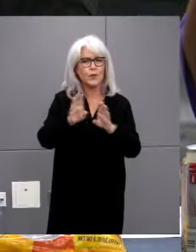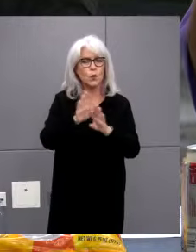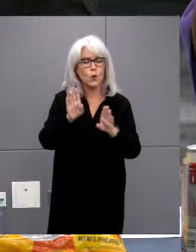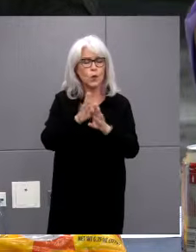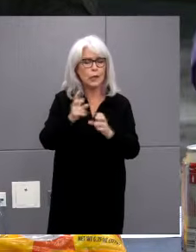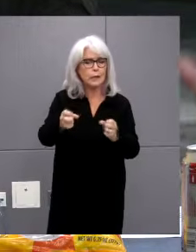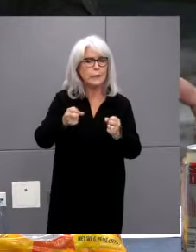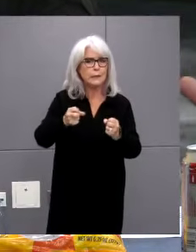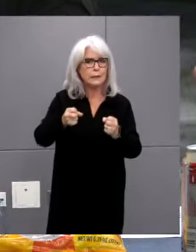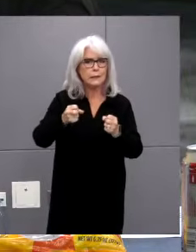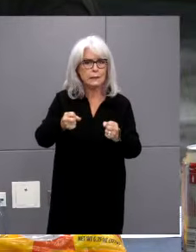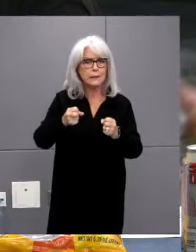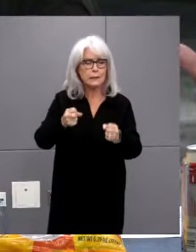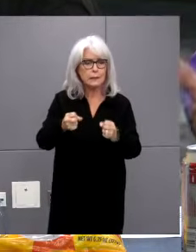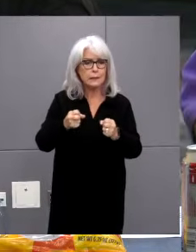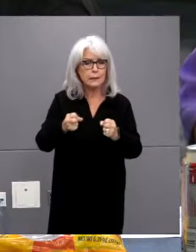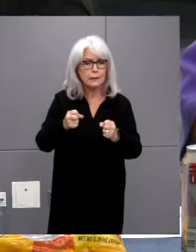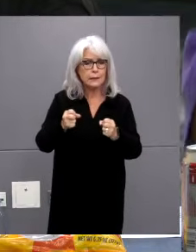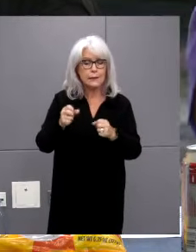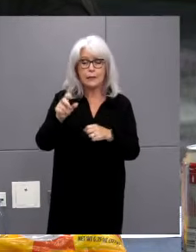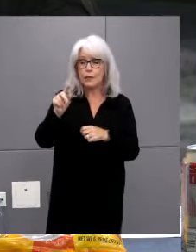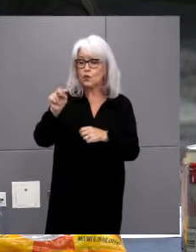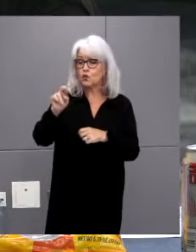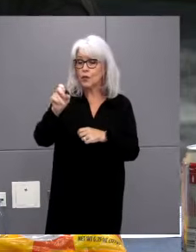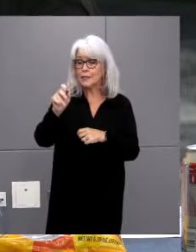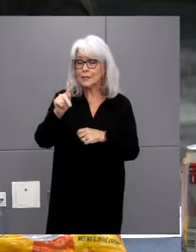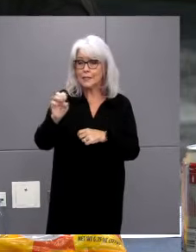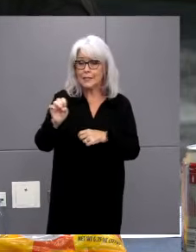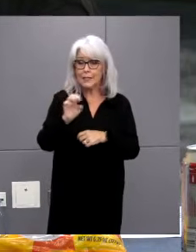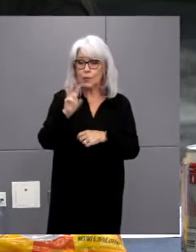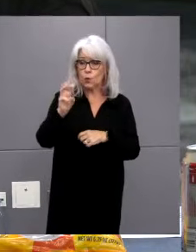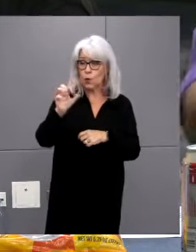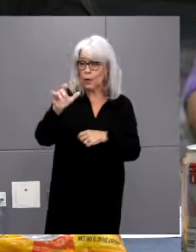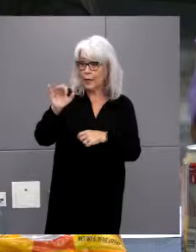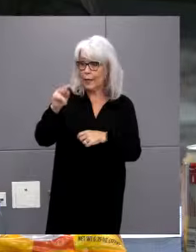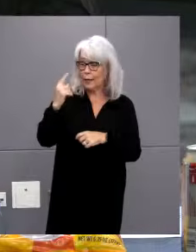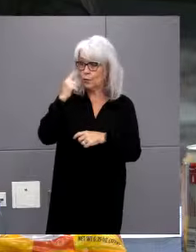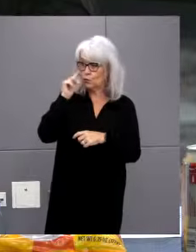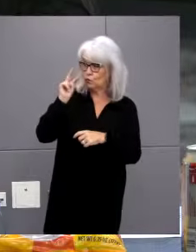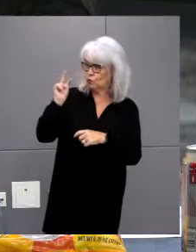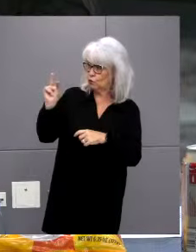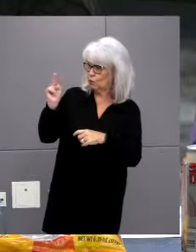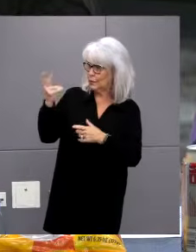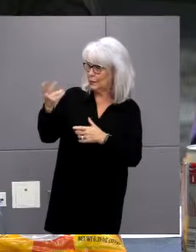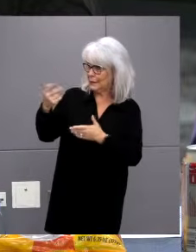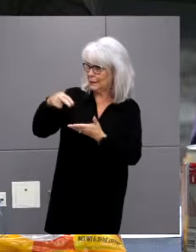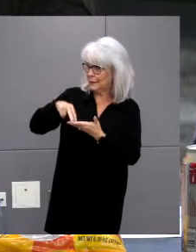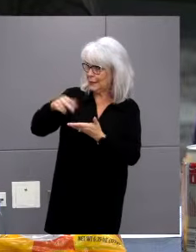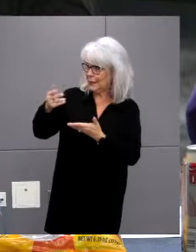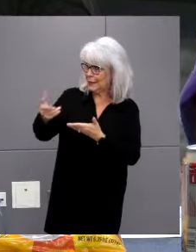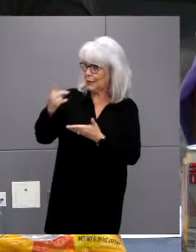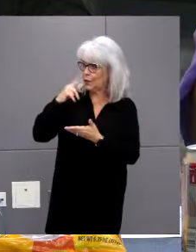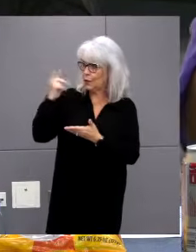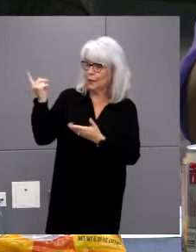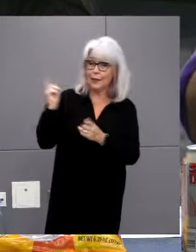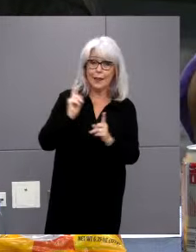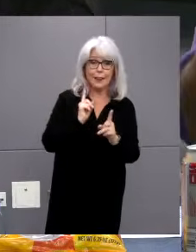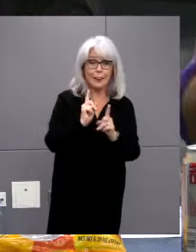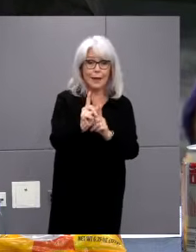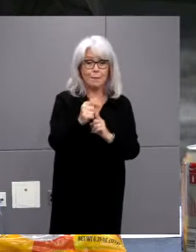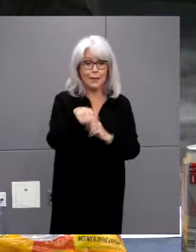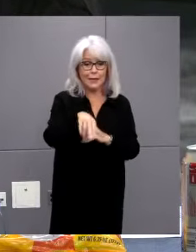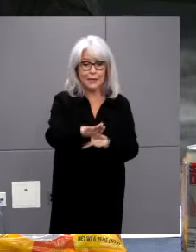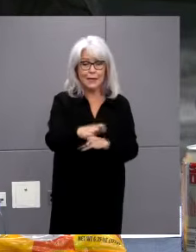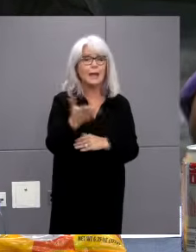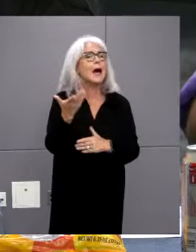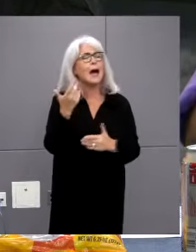and Trustee Wolcott looked over, saw me standing there, came and let me in. I asked the